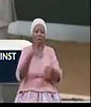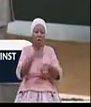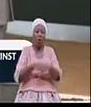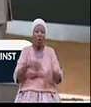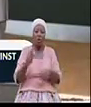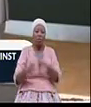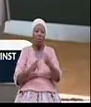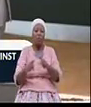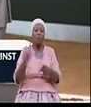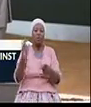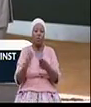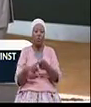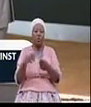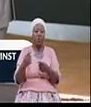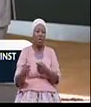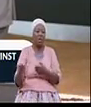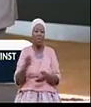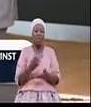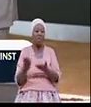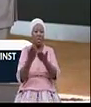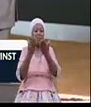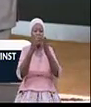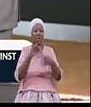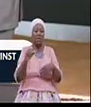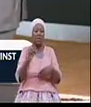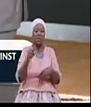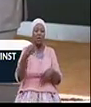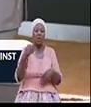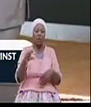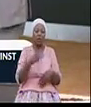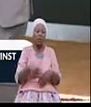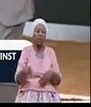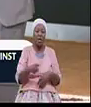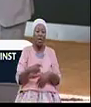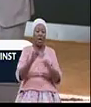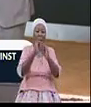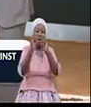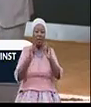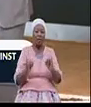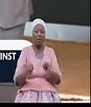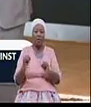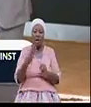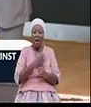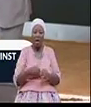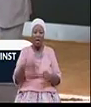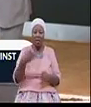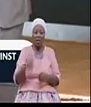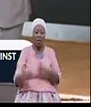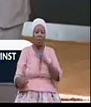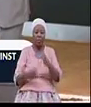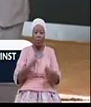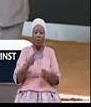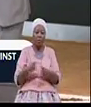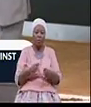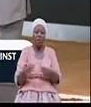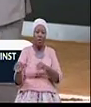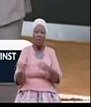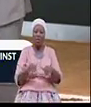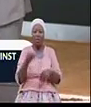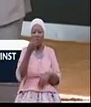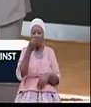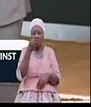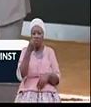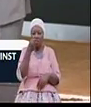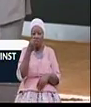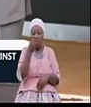people unto the sacrifices of their gods. And the people did